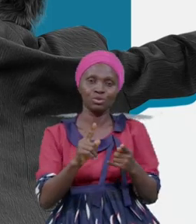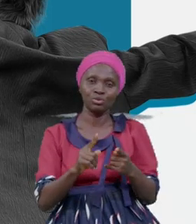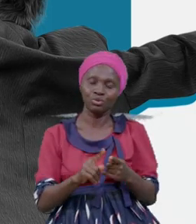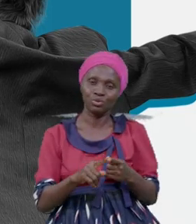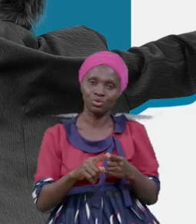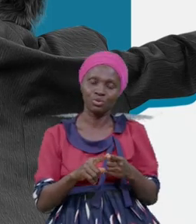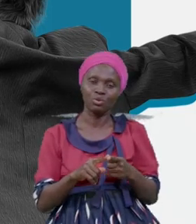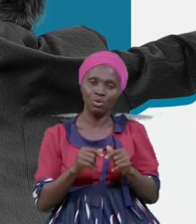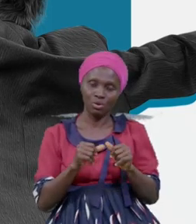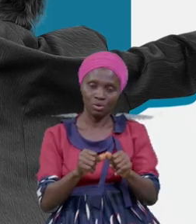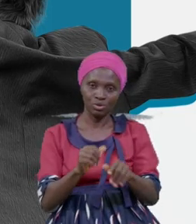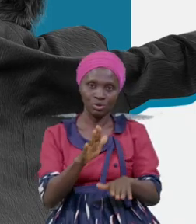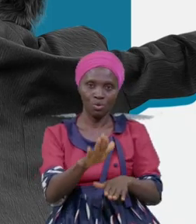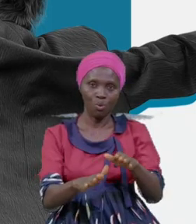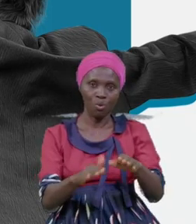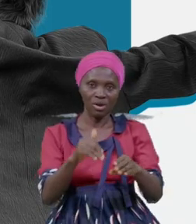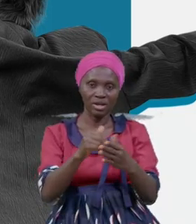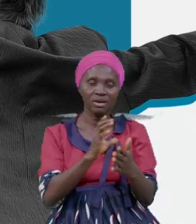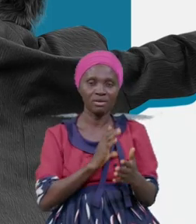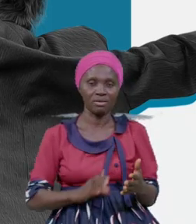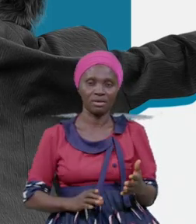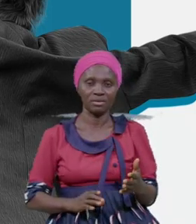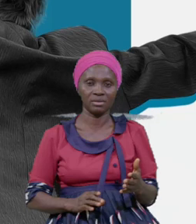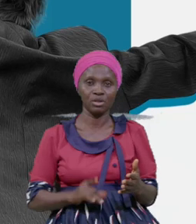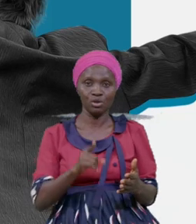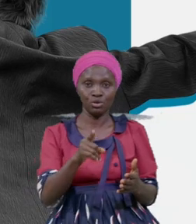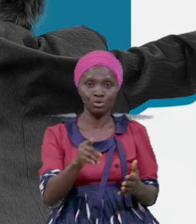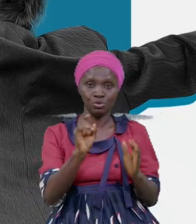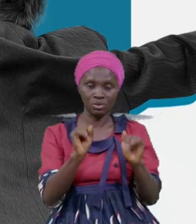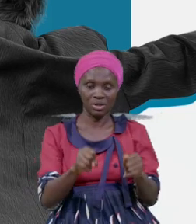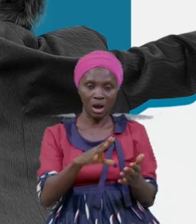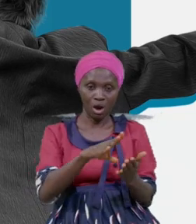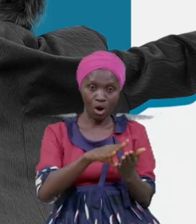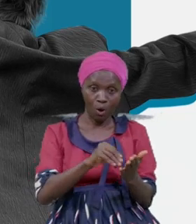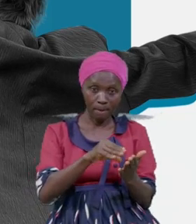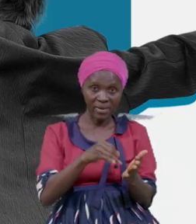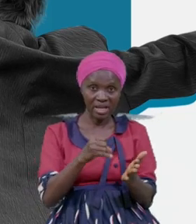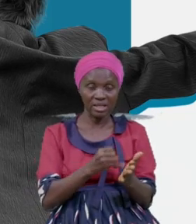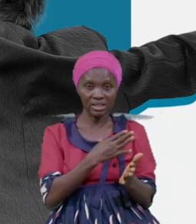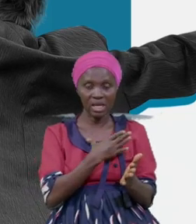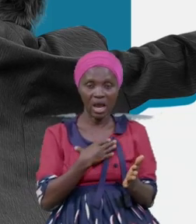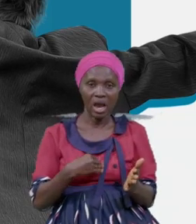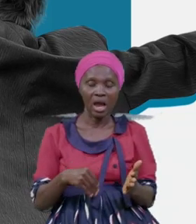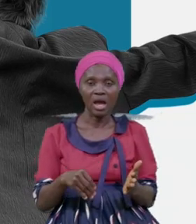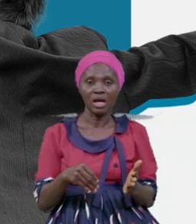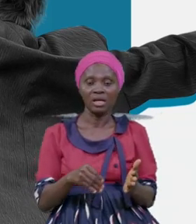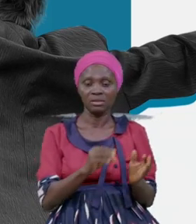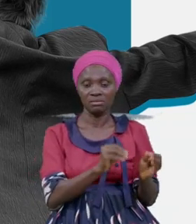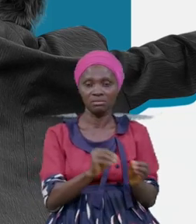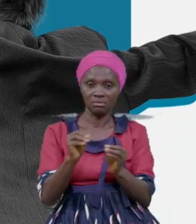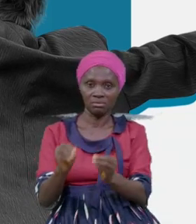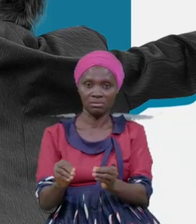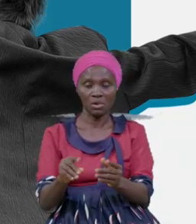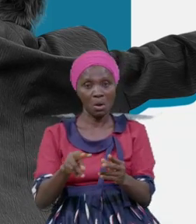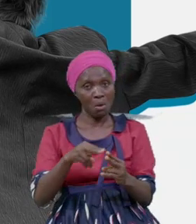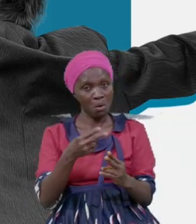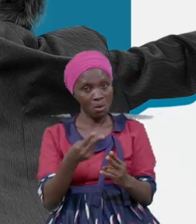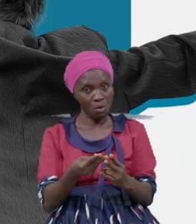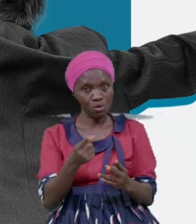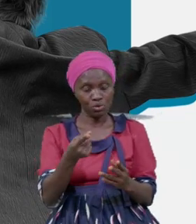link, just copy it and paste. Or you will type it